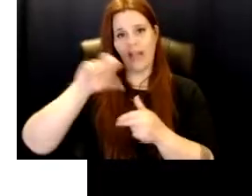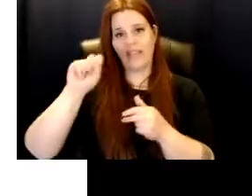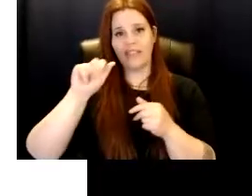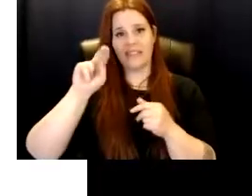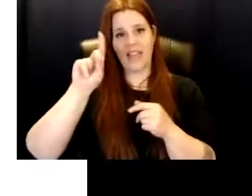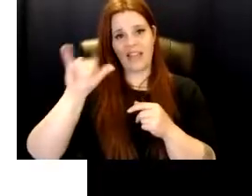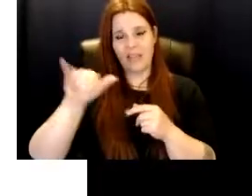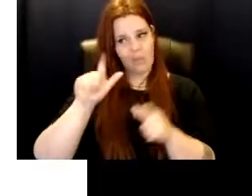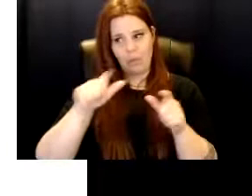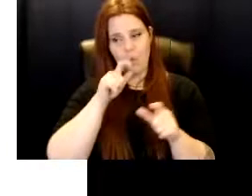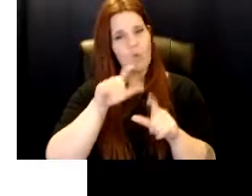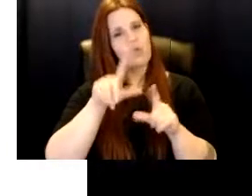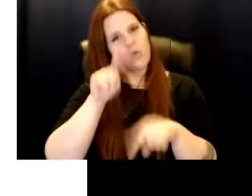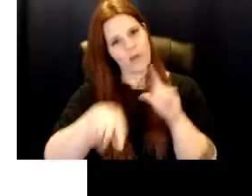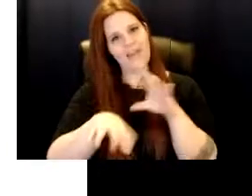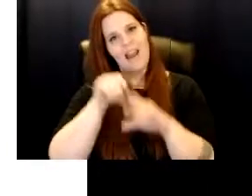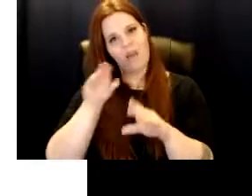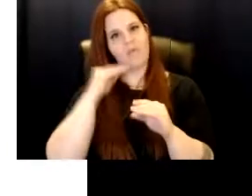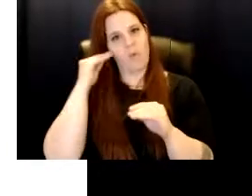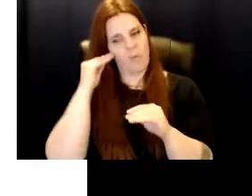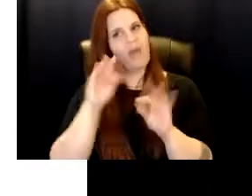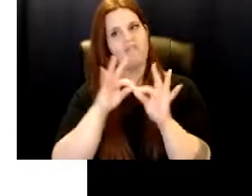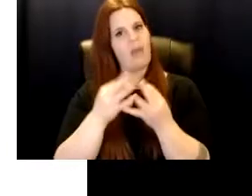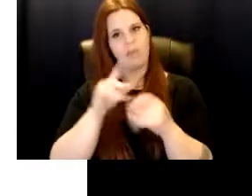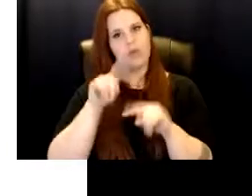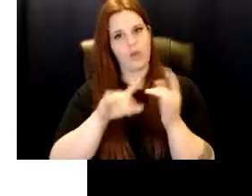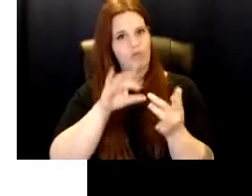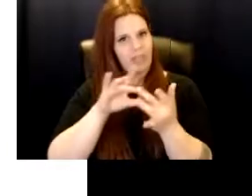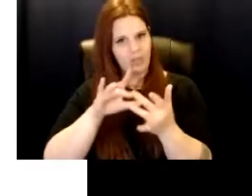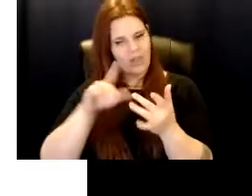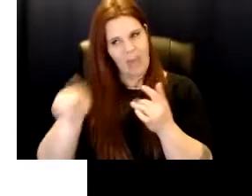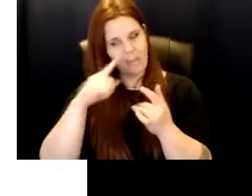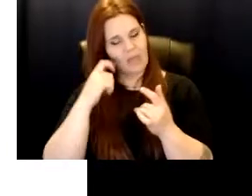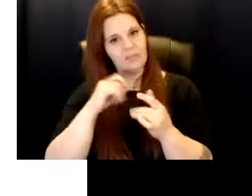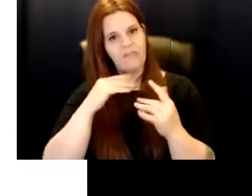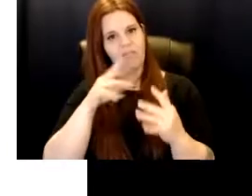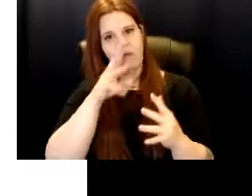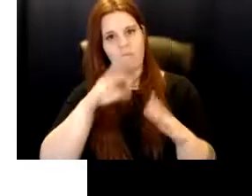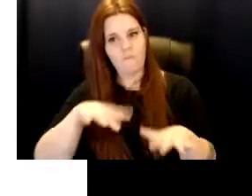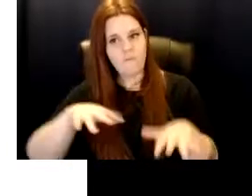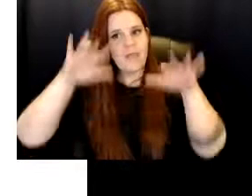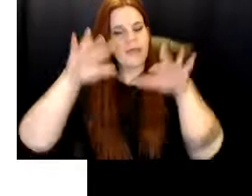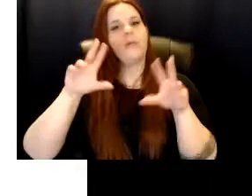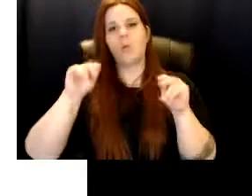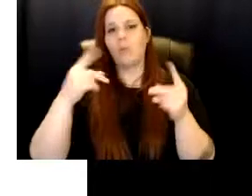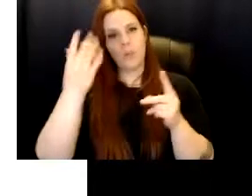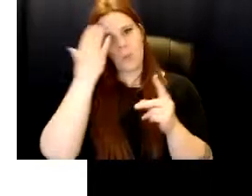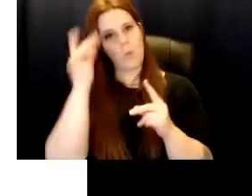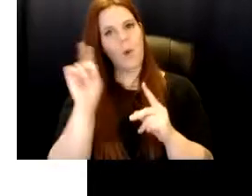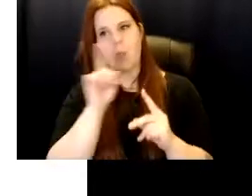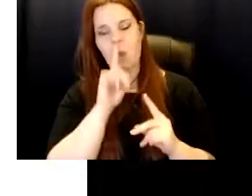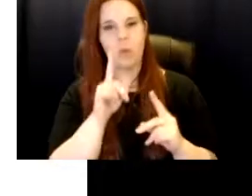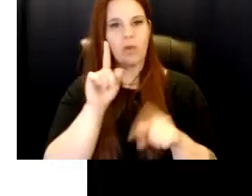homes, and their family members could not reach them because of flooding, and nobody knew where they were, and they couldn't